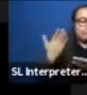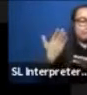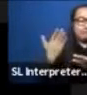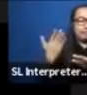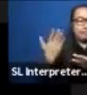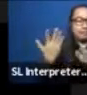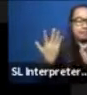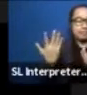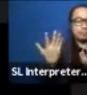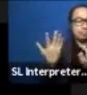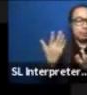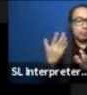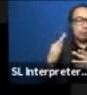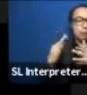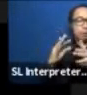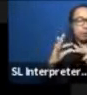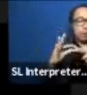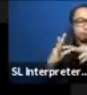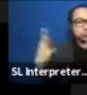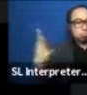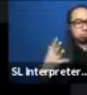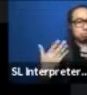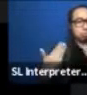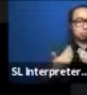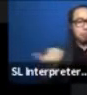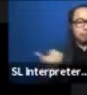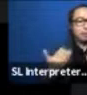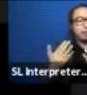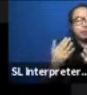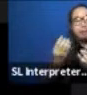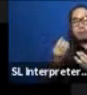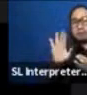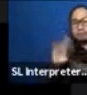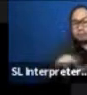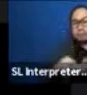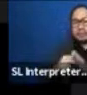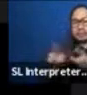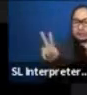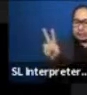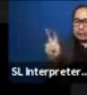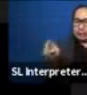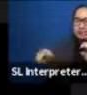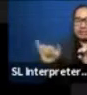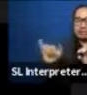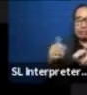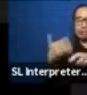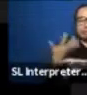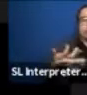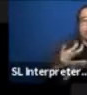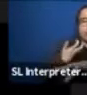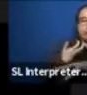betrayal or how it's called dhoka in Hindi, and death, which then leads to violence.